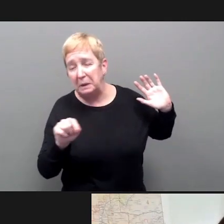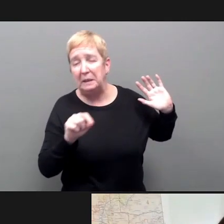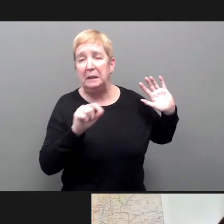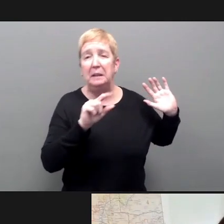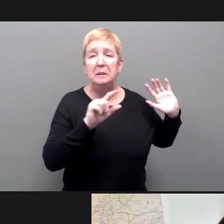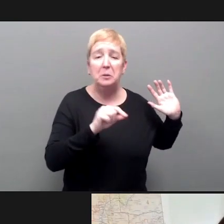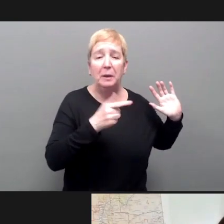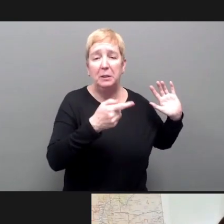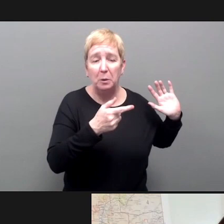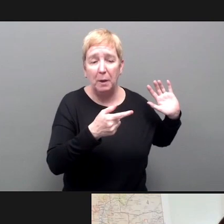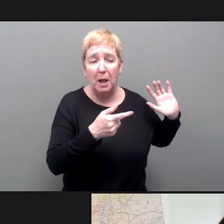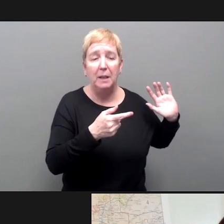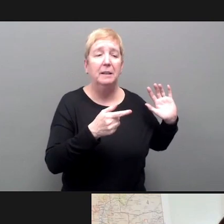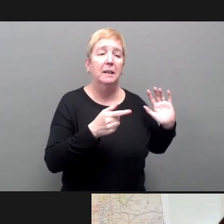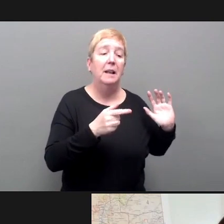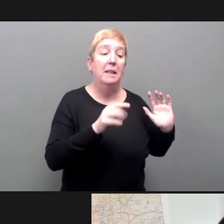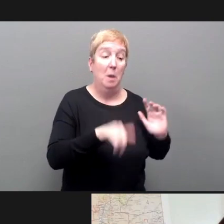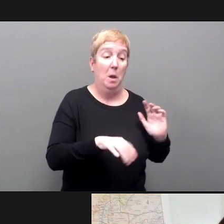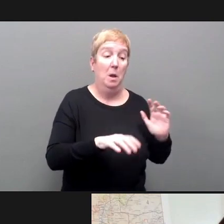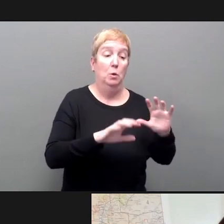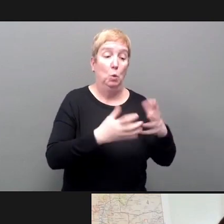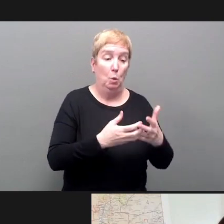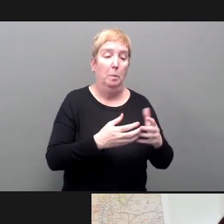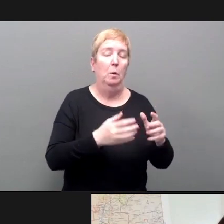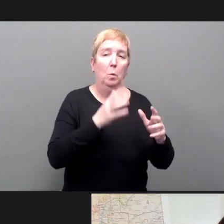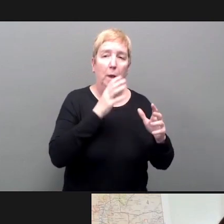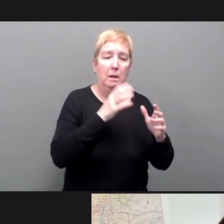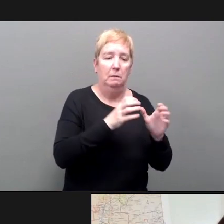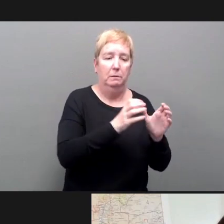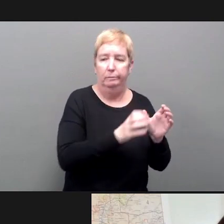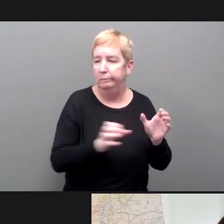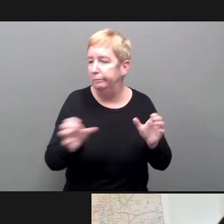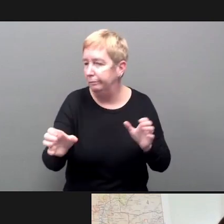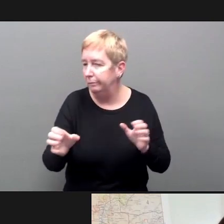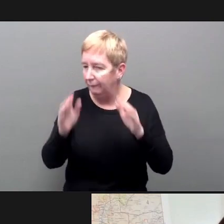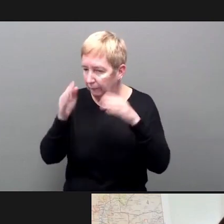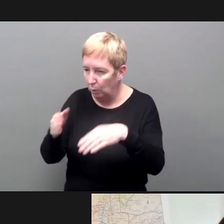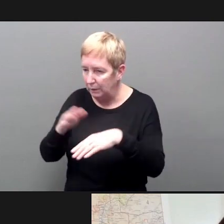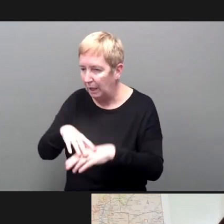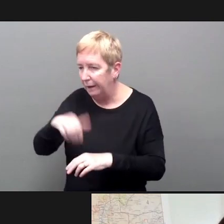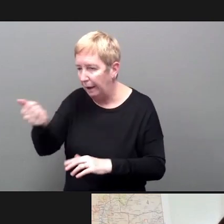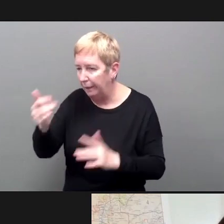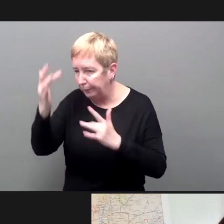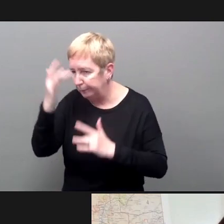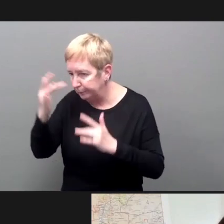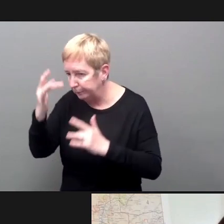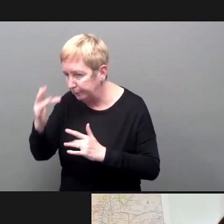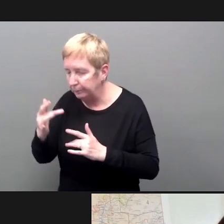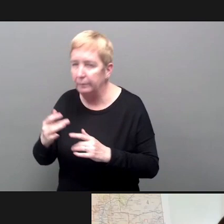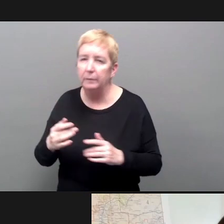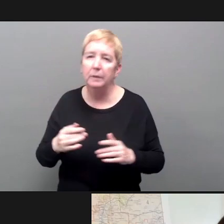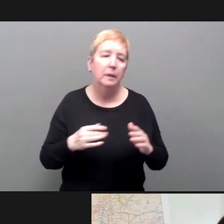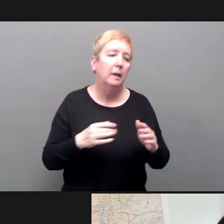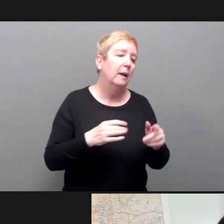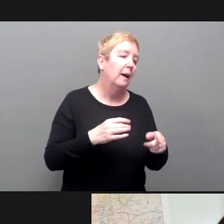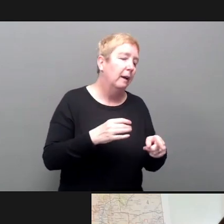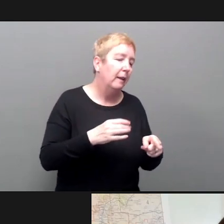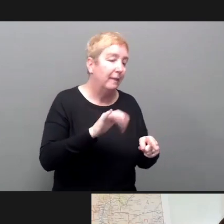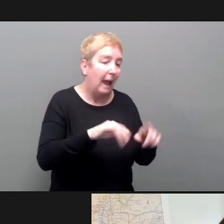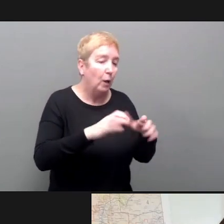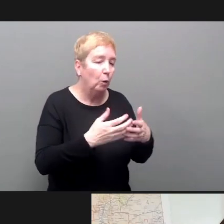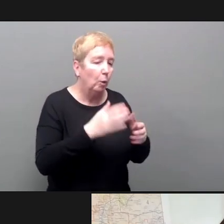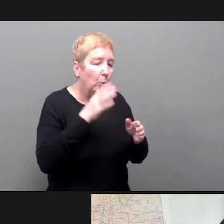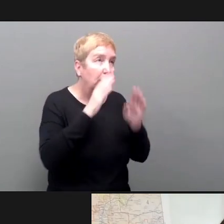to other diseases. Another group who continue to manage COVID for people who don't have technology, and then